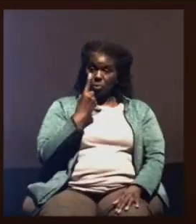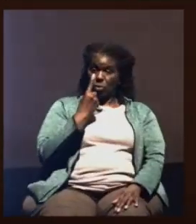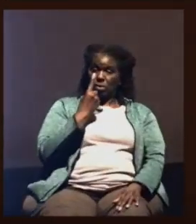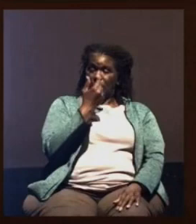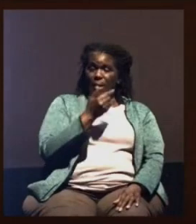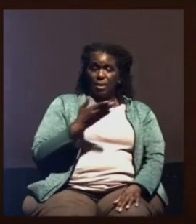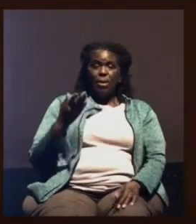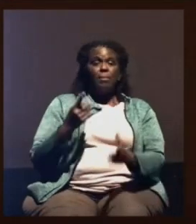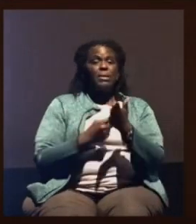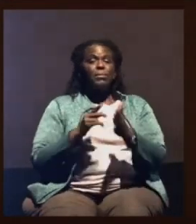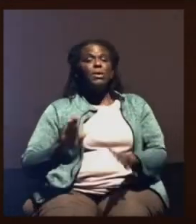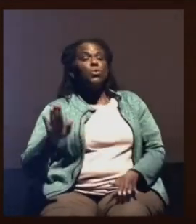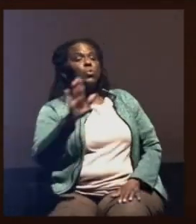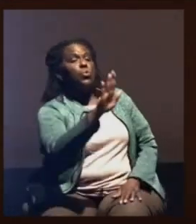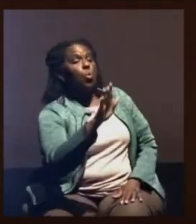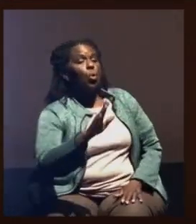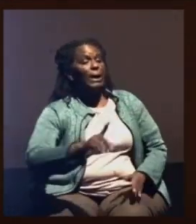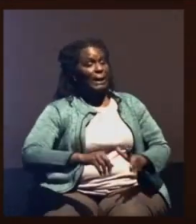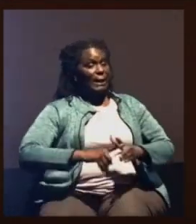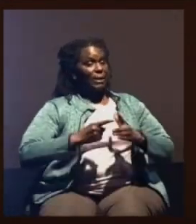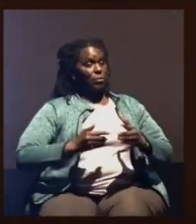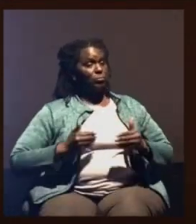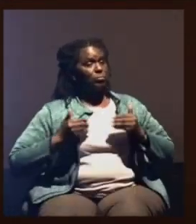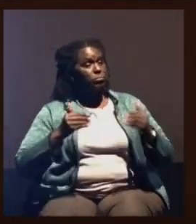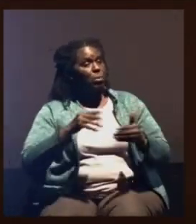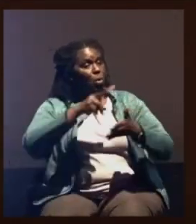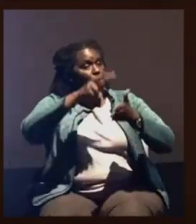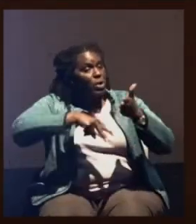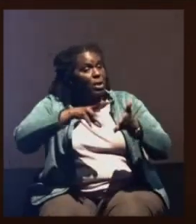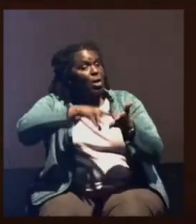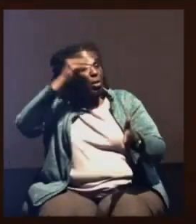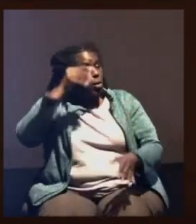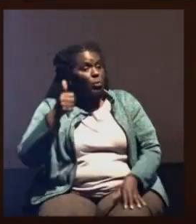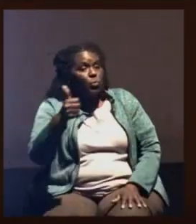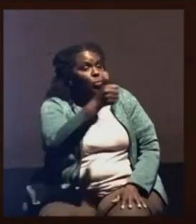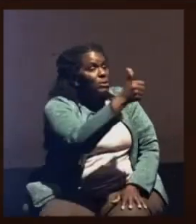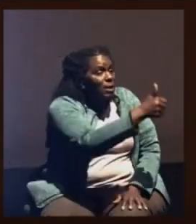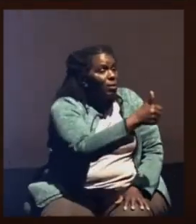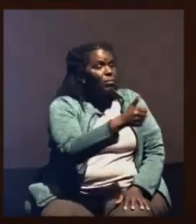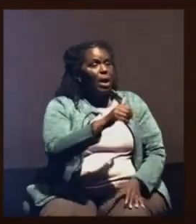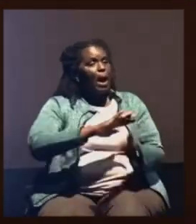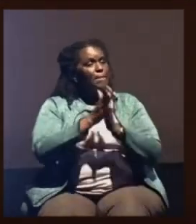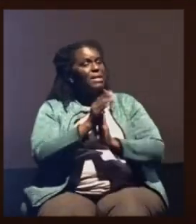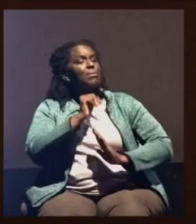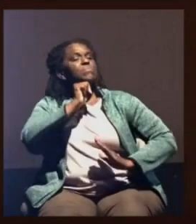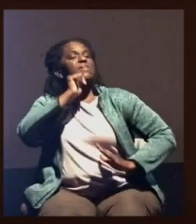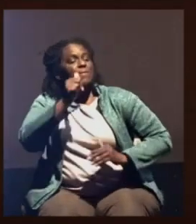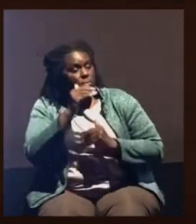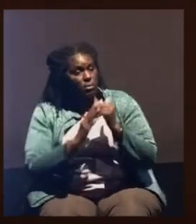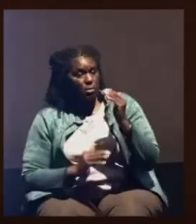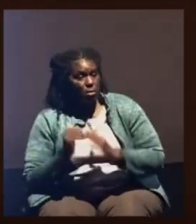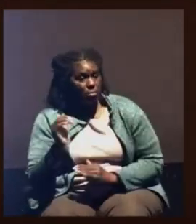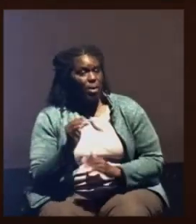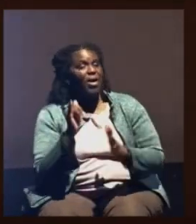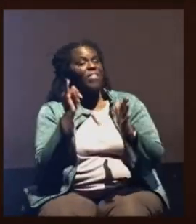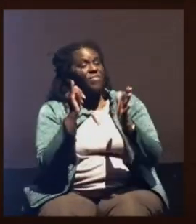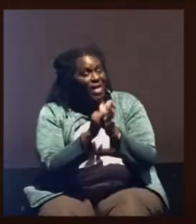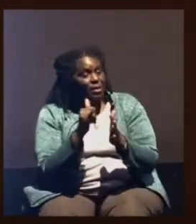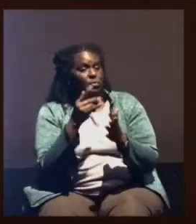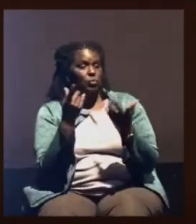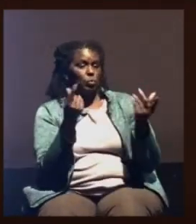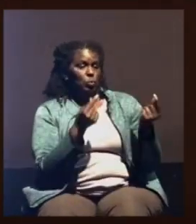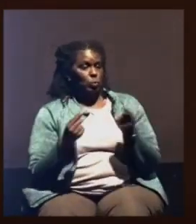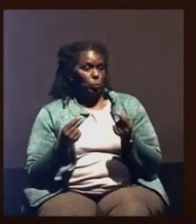sometimes it just takes your own initiative, reading and learning and getting uncomfortable. That's really what it